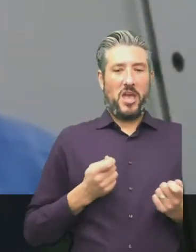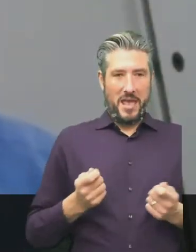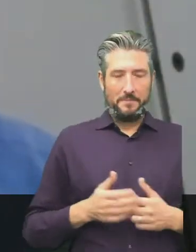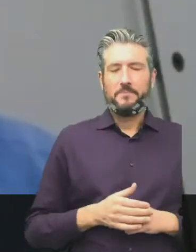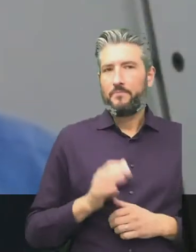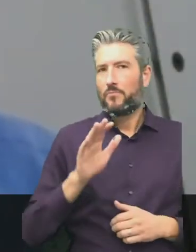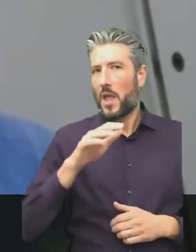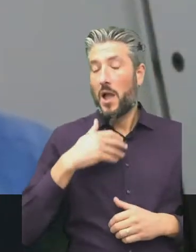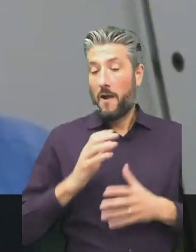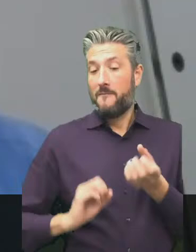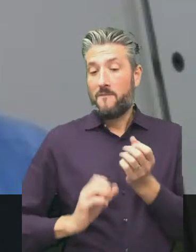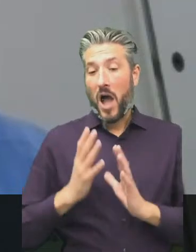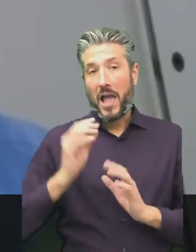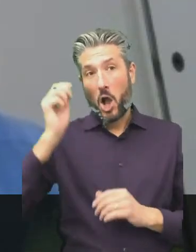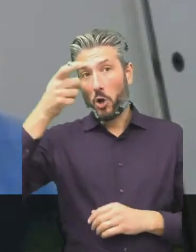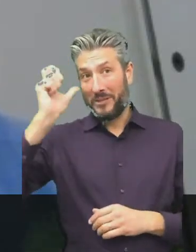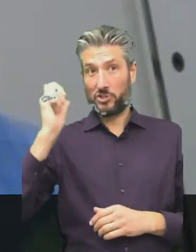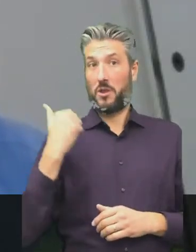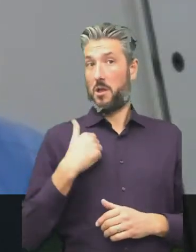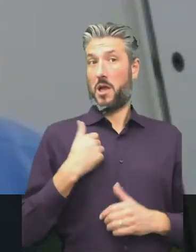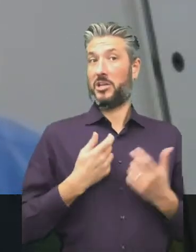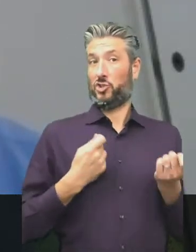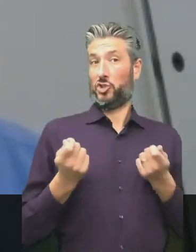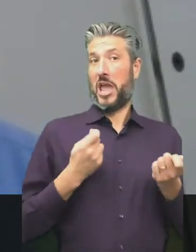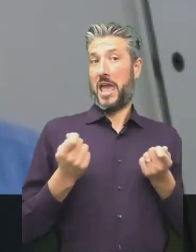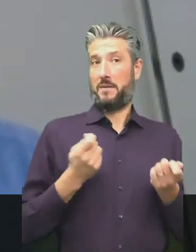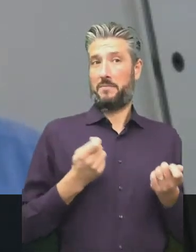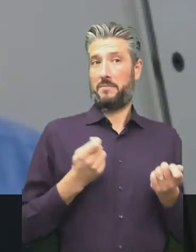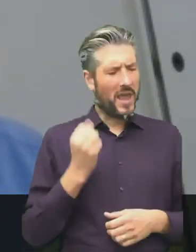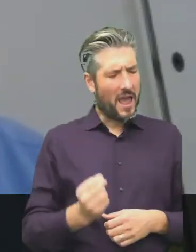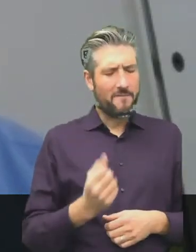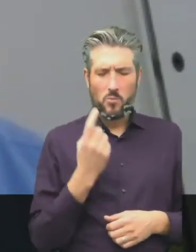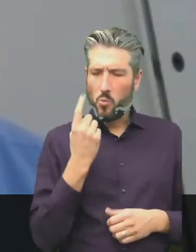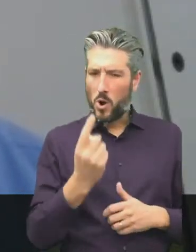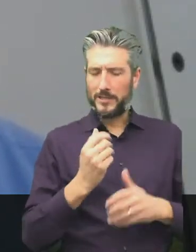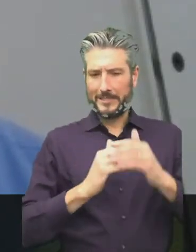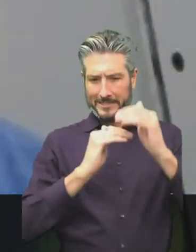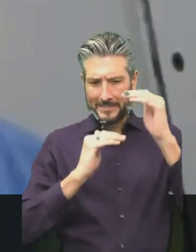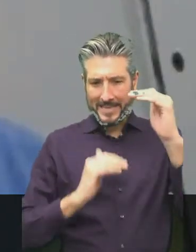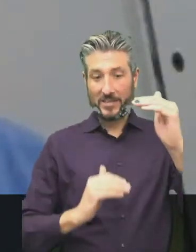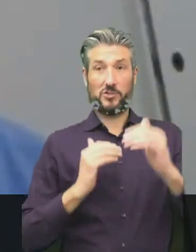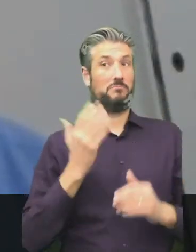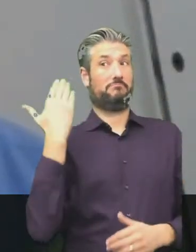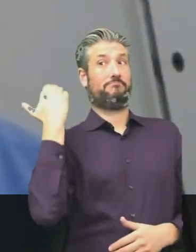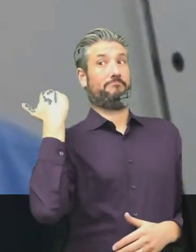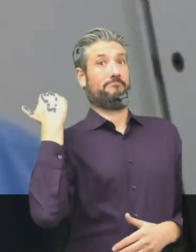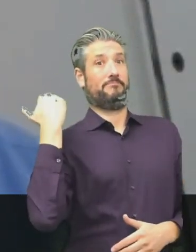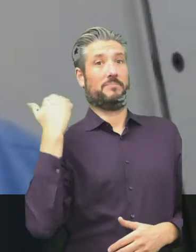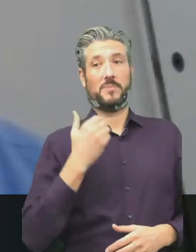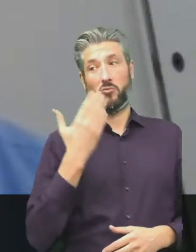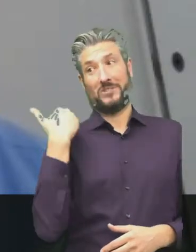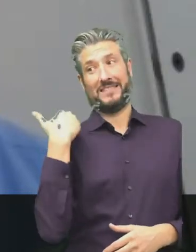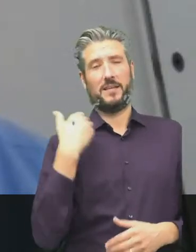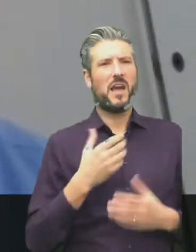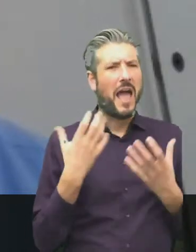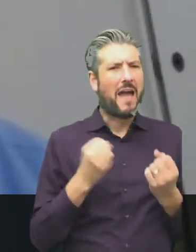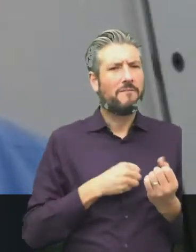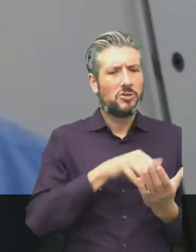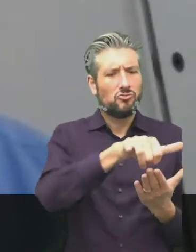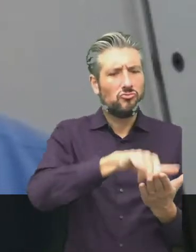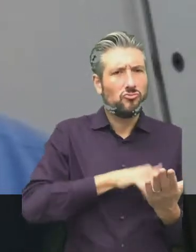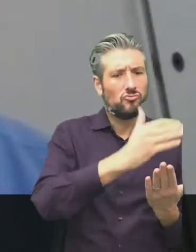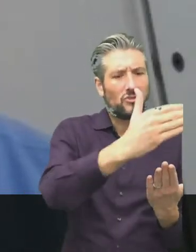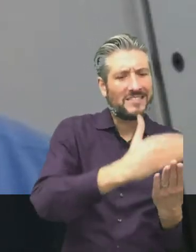I chair, actually held a whole session on this the other week, and the transcript sets out a lot of the information